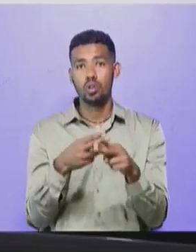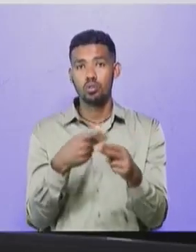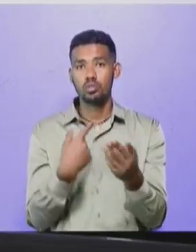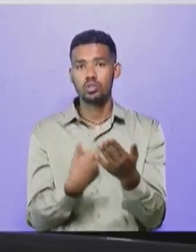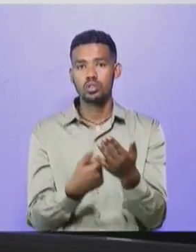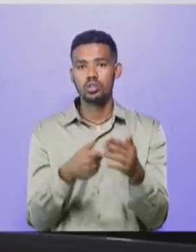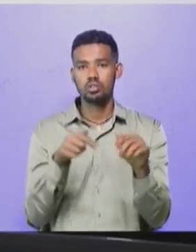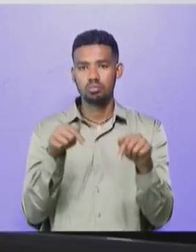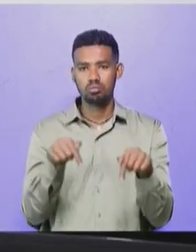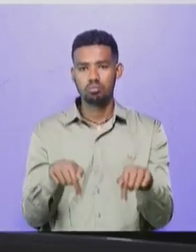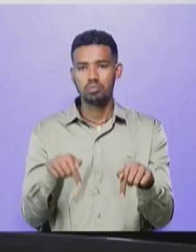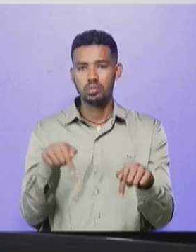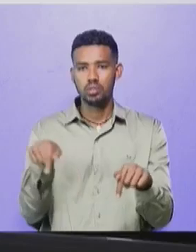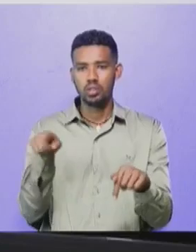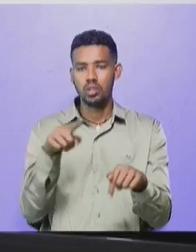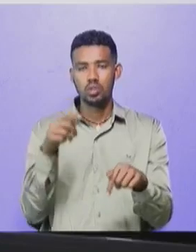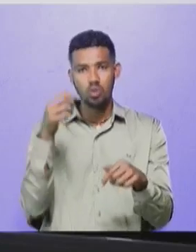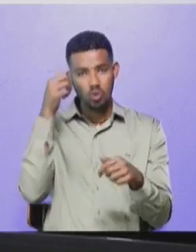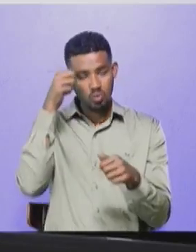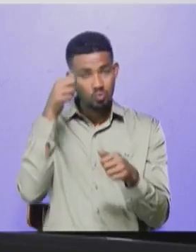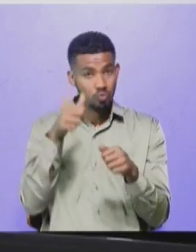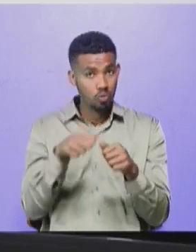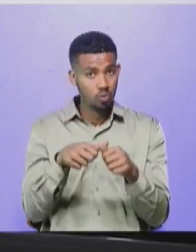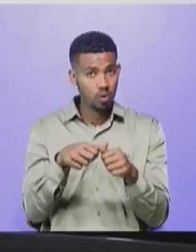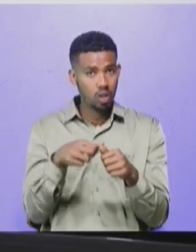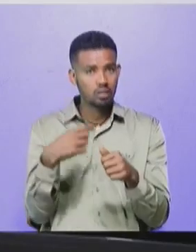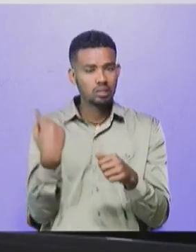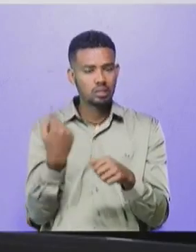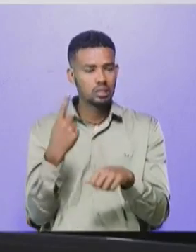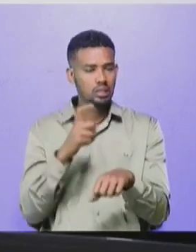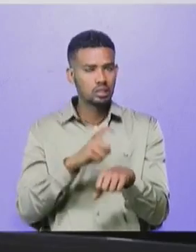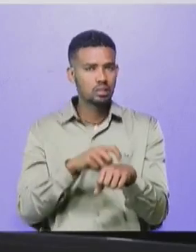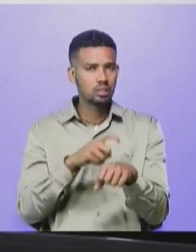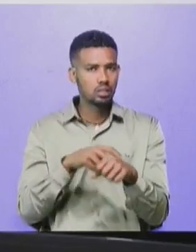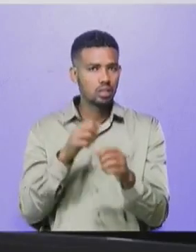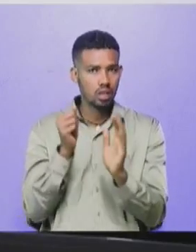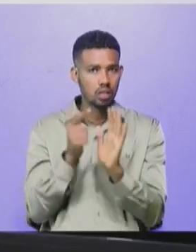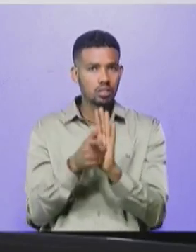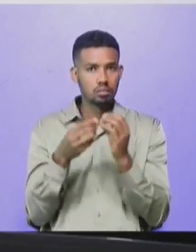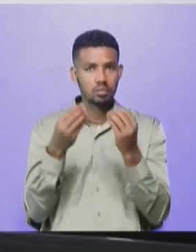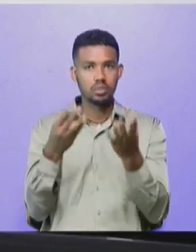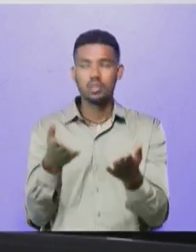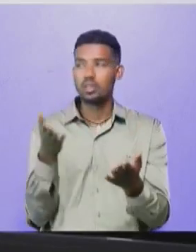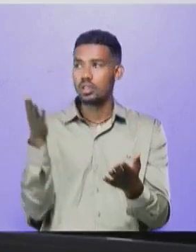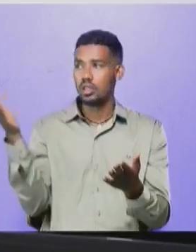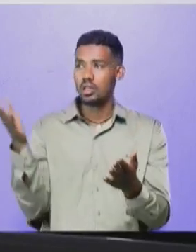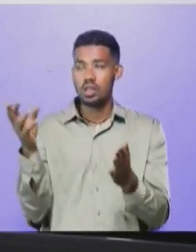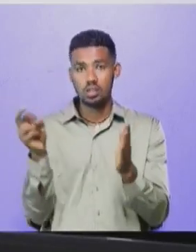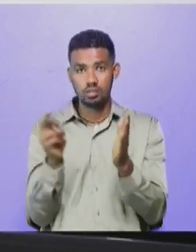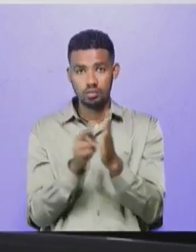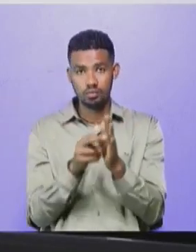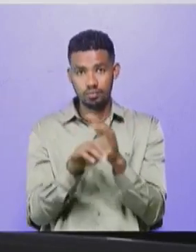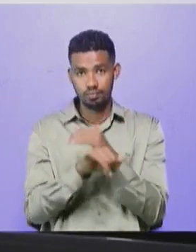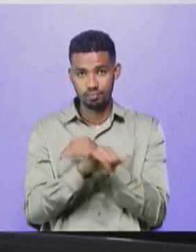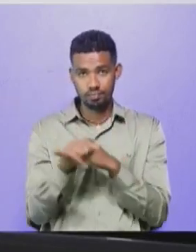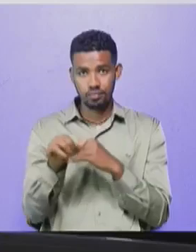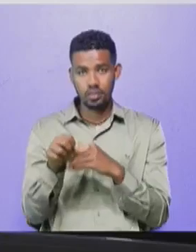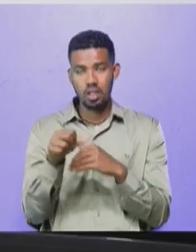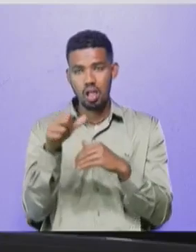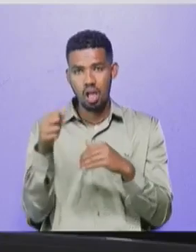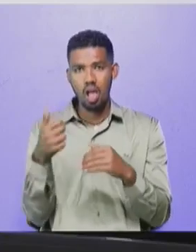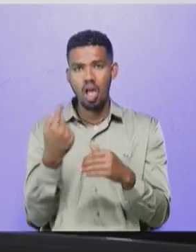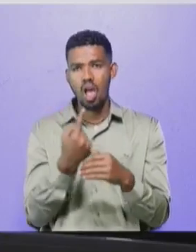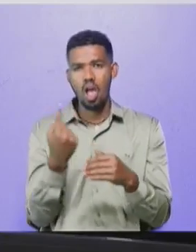these examples and to memorize every day. These are examples. These rules are different from each nouns.